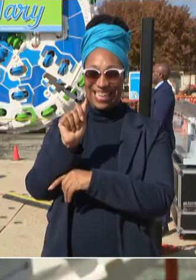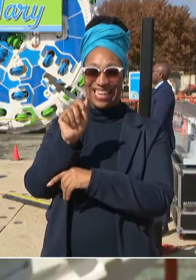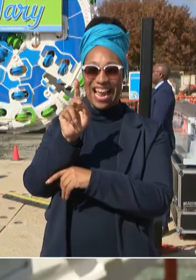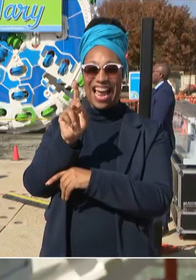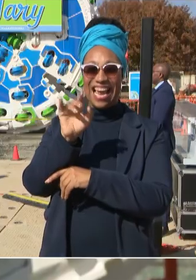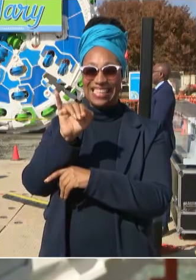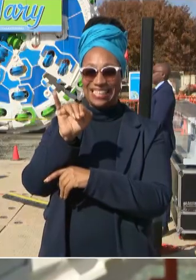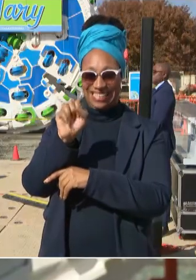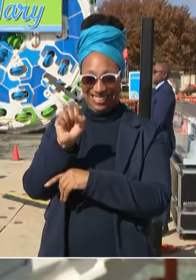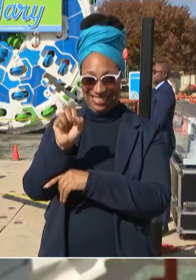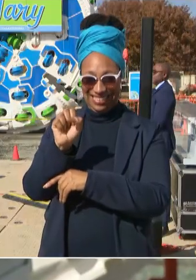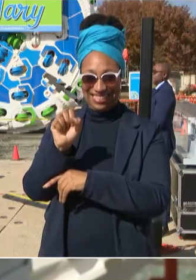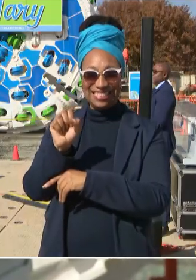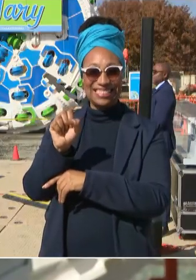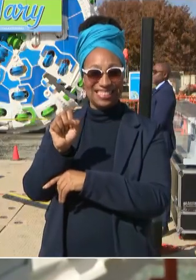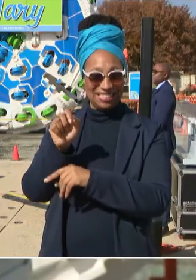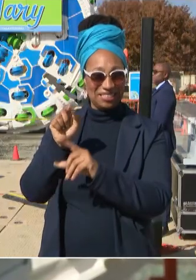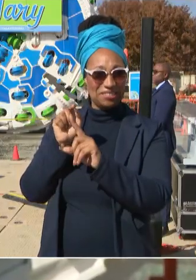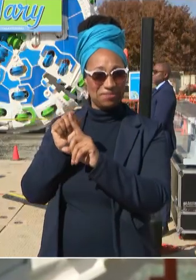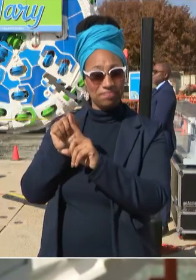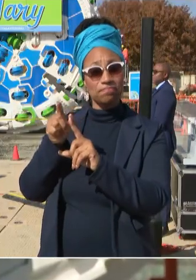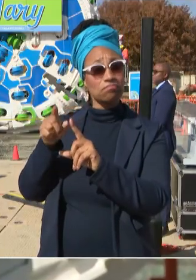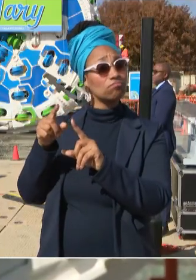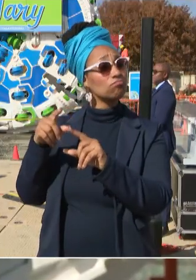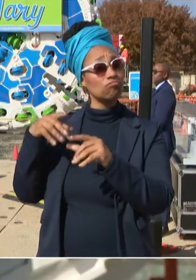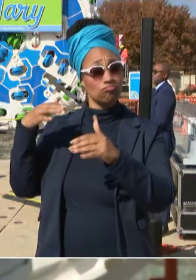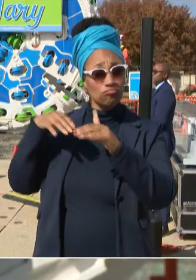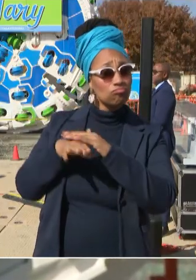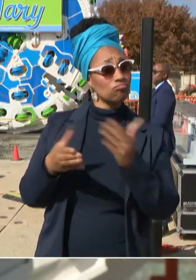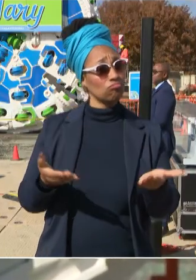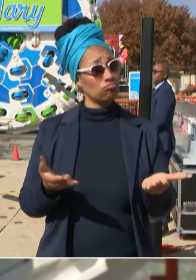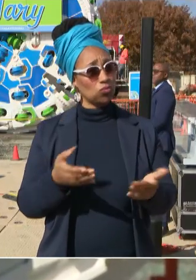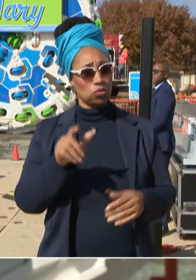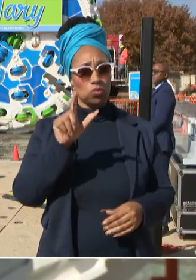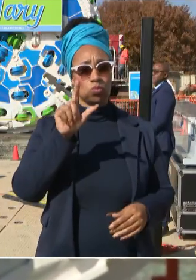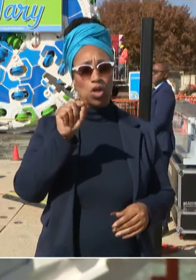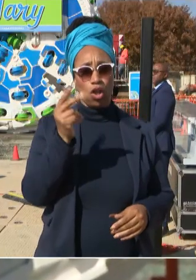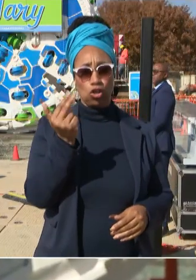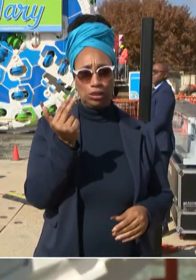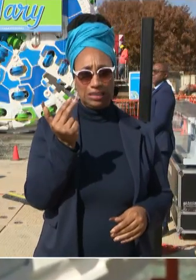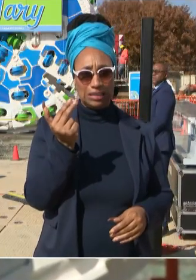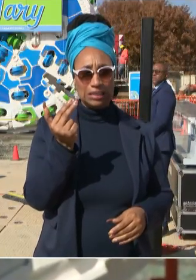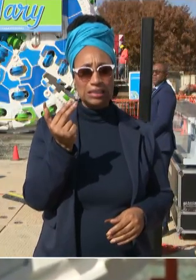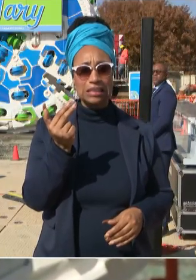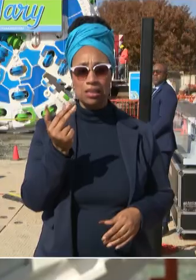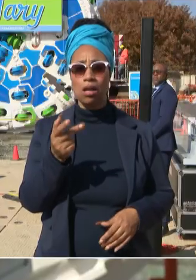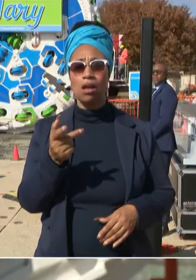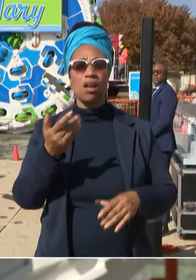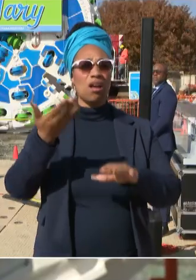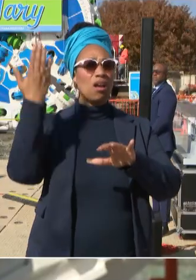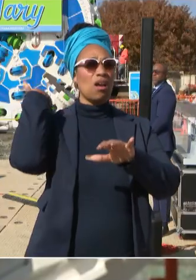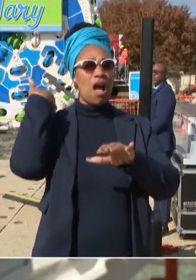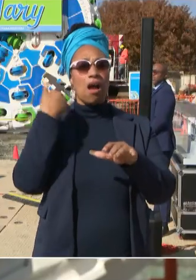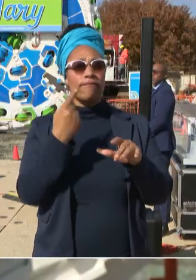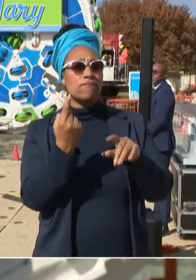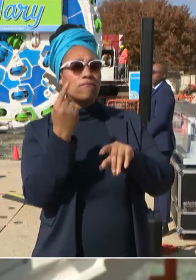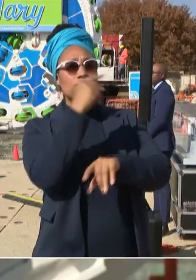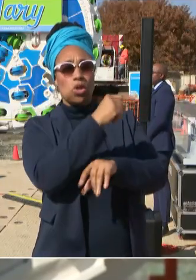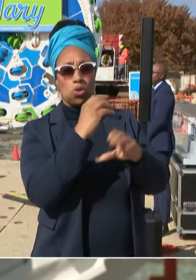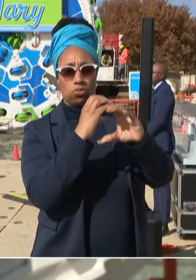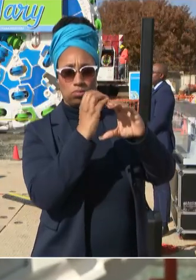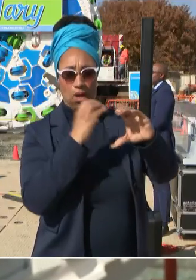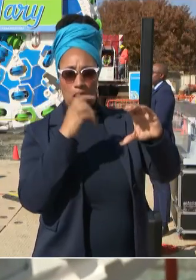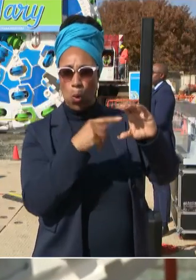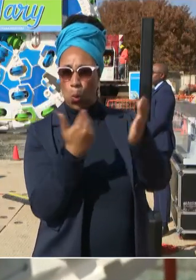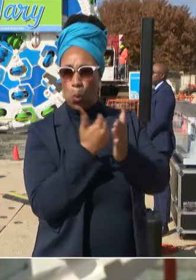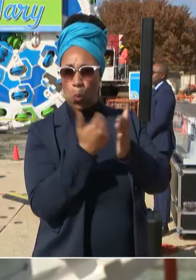machine, Chris, as some of you may remember, for the northeast boundary portion of this project. Since then, he has